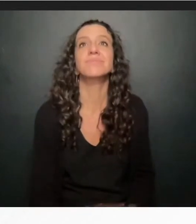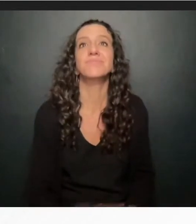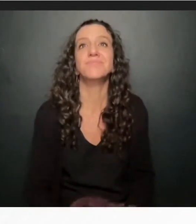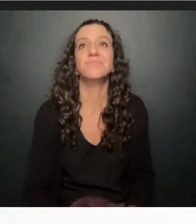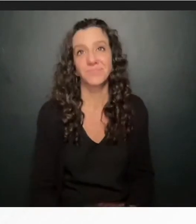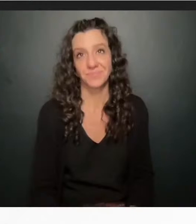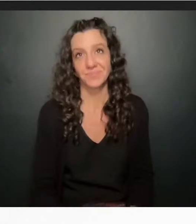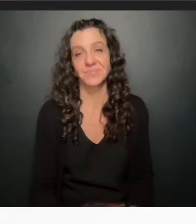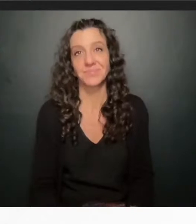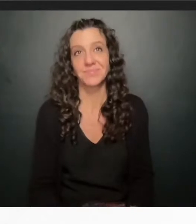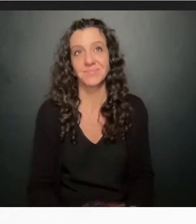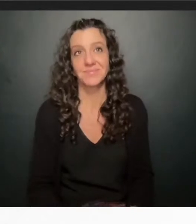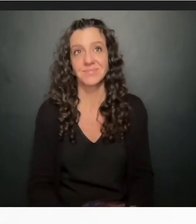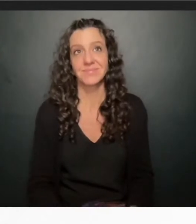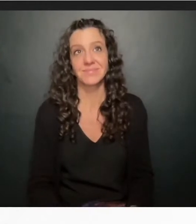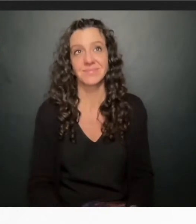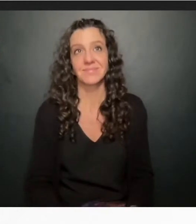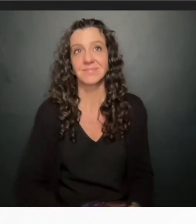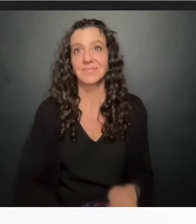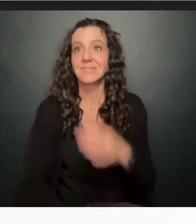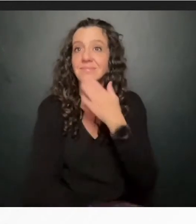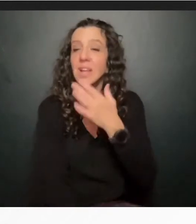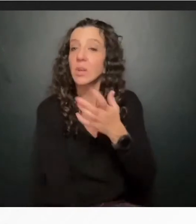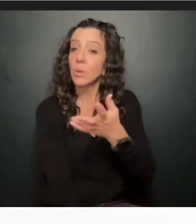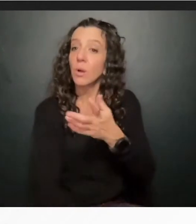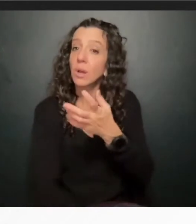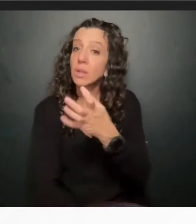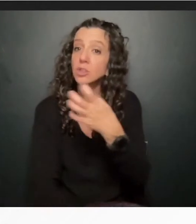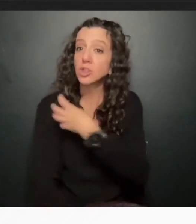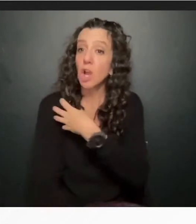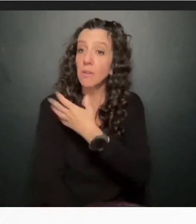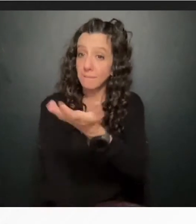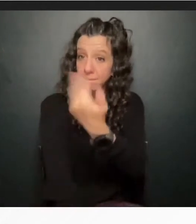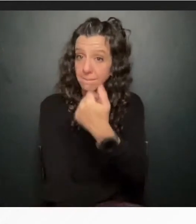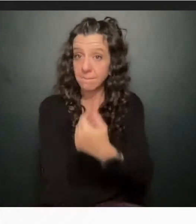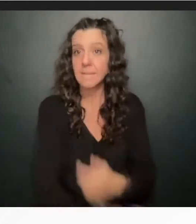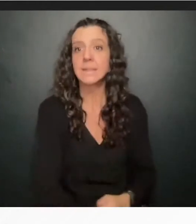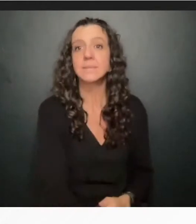Thank you. It looks like we have some questions for the Sheriff's Office.